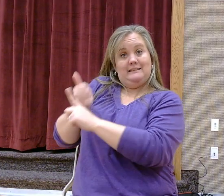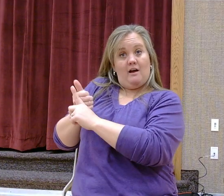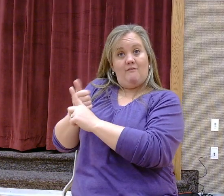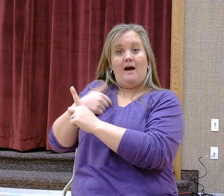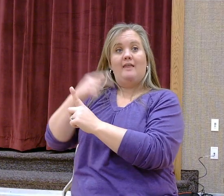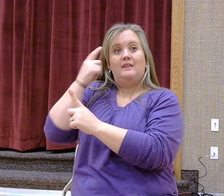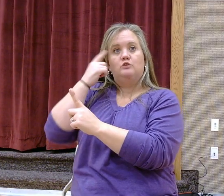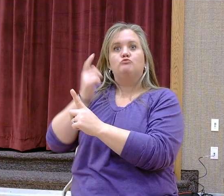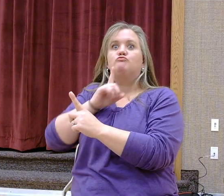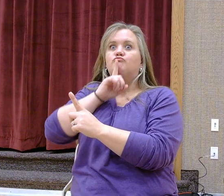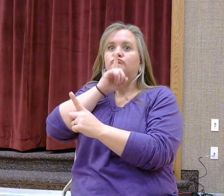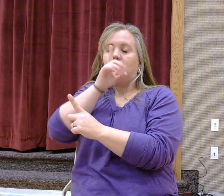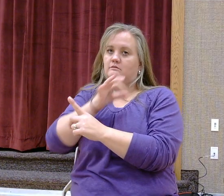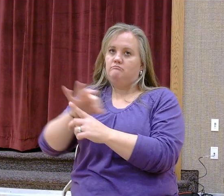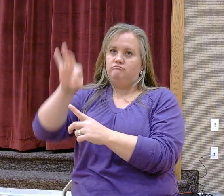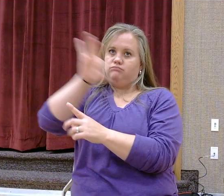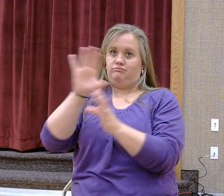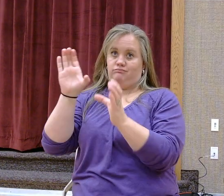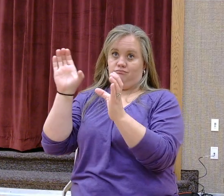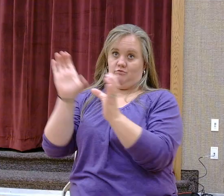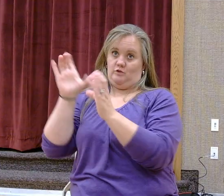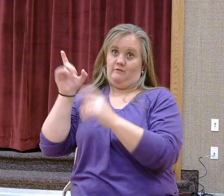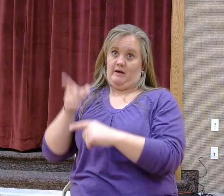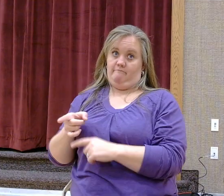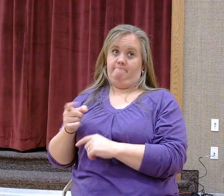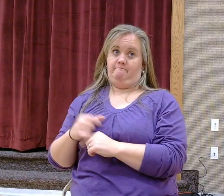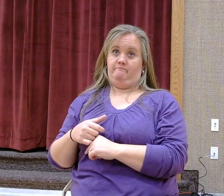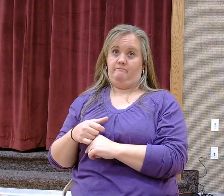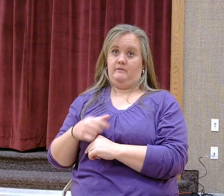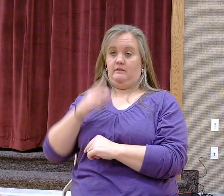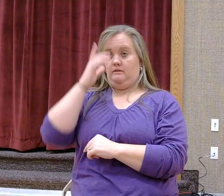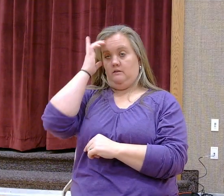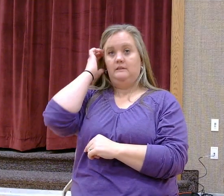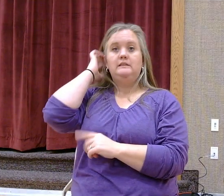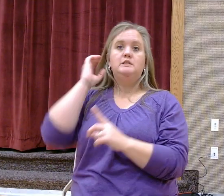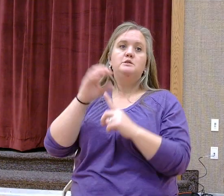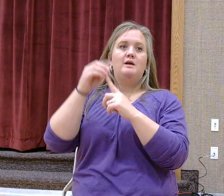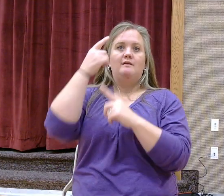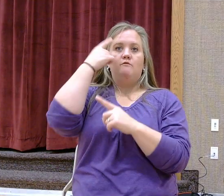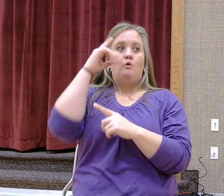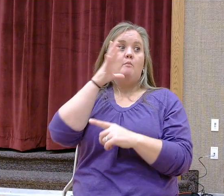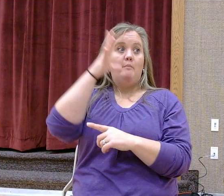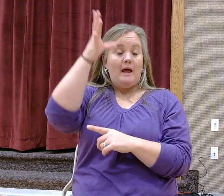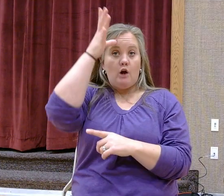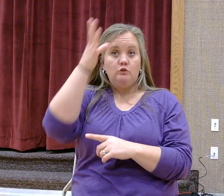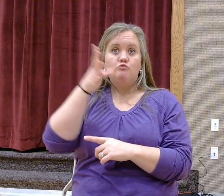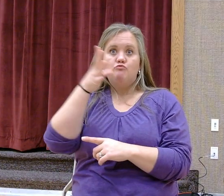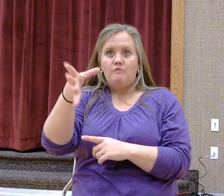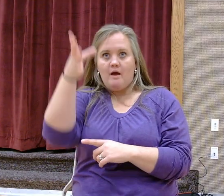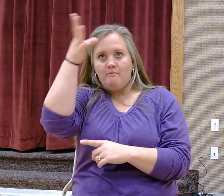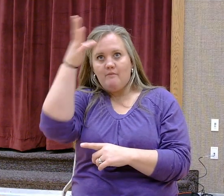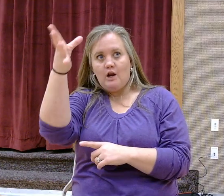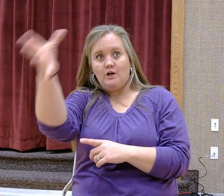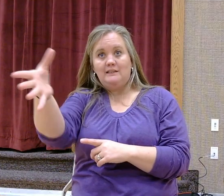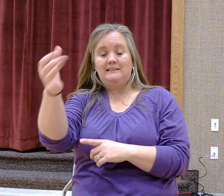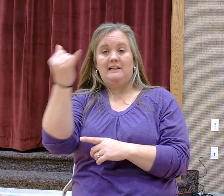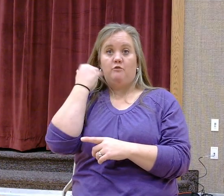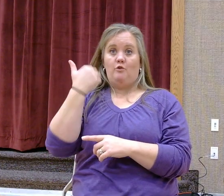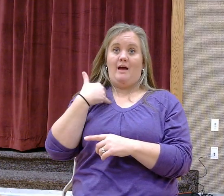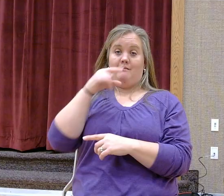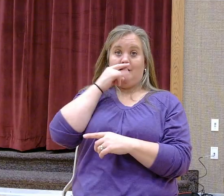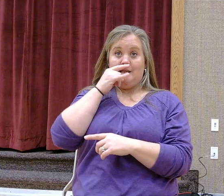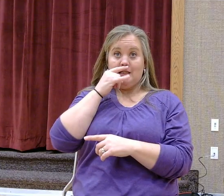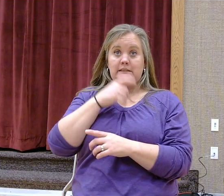really important to go get certified, especially for parents, grandparents who have kids,